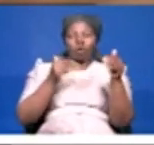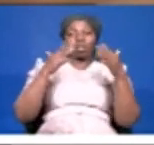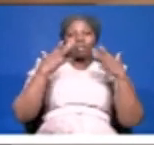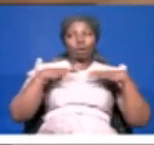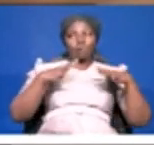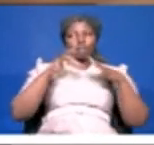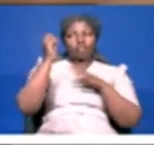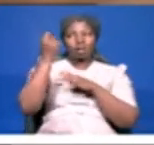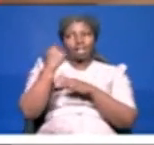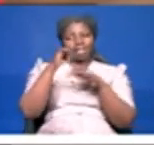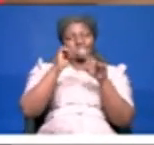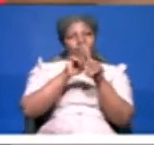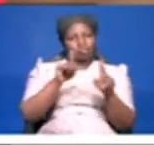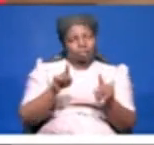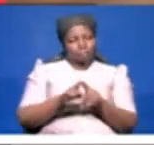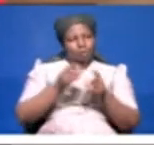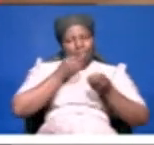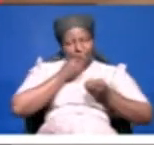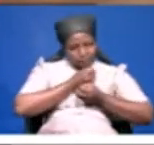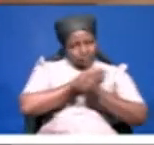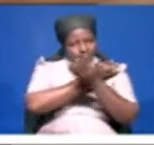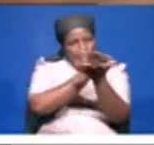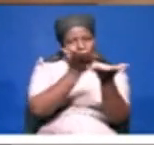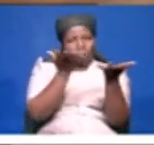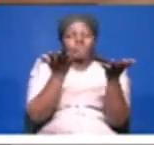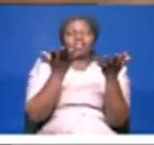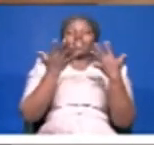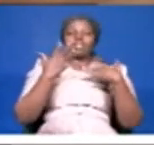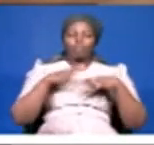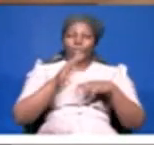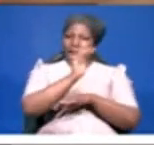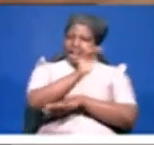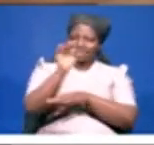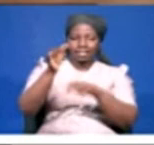them to vote for us on the basis of that plan.